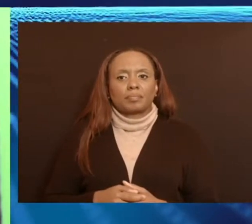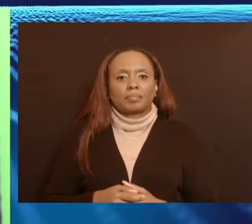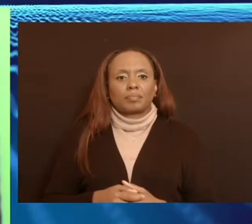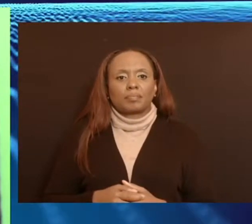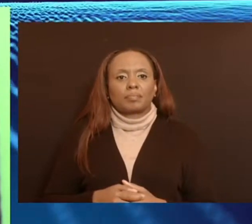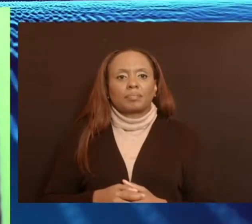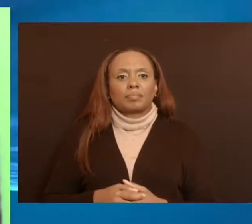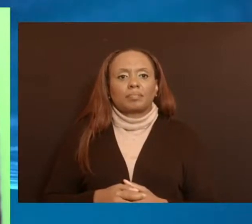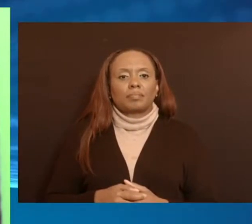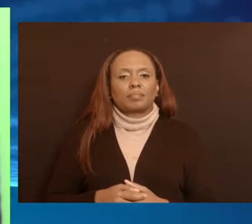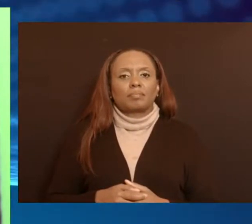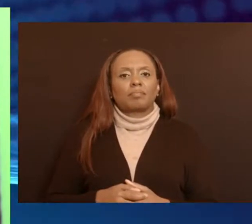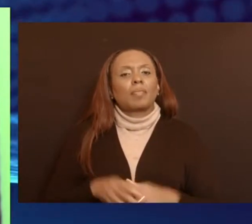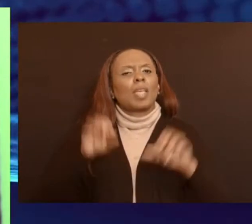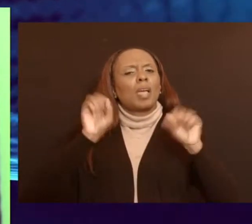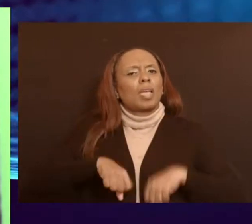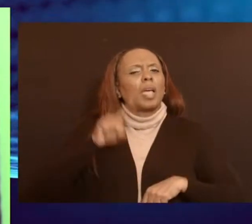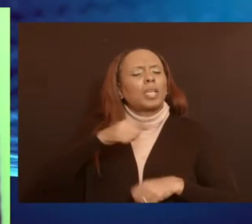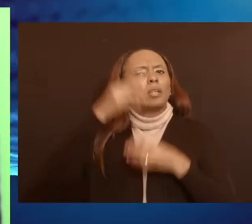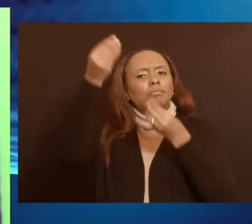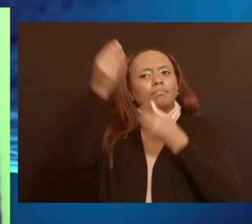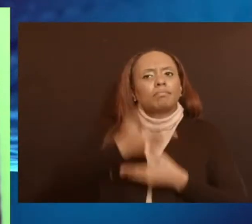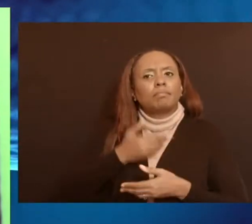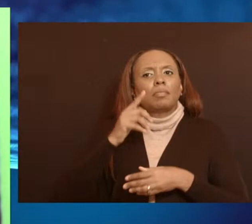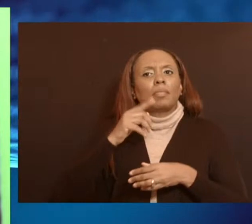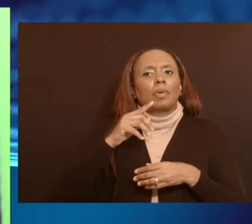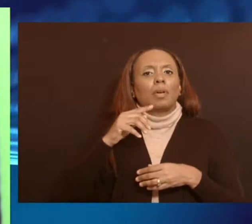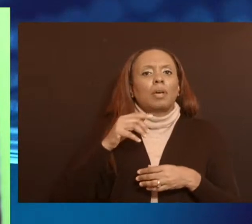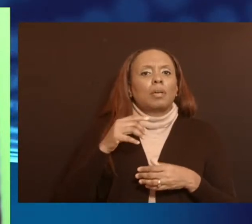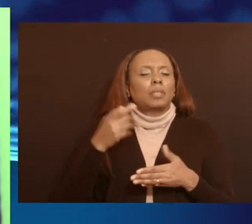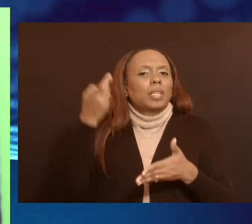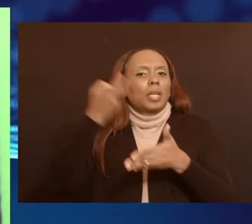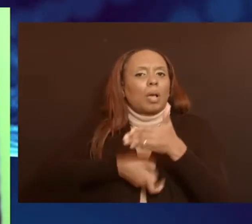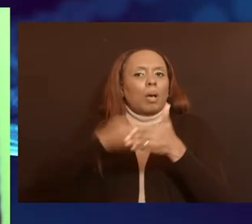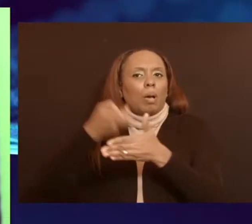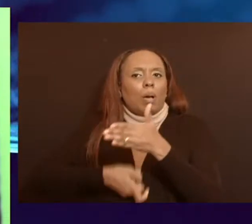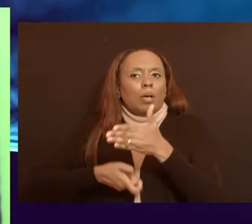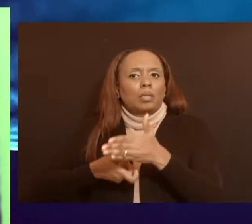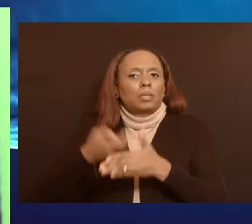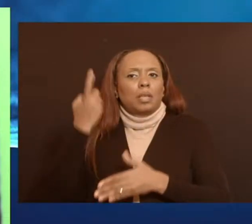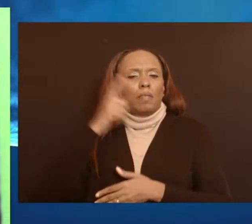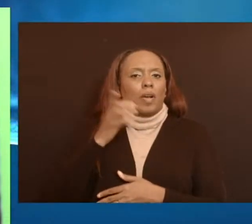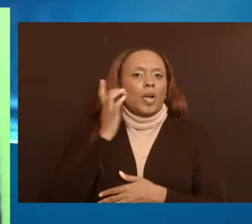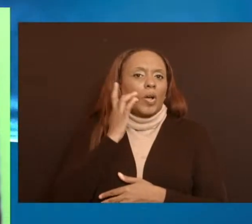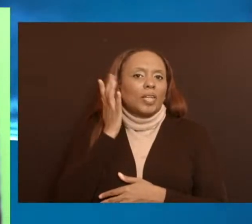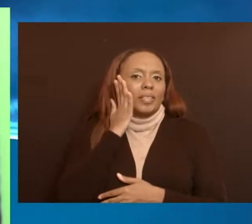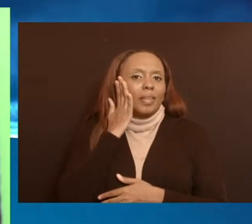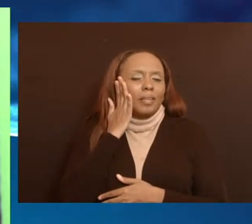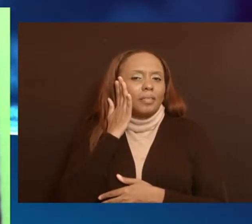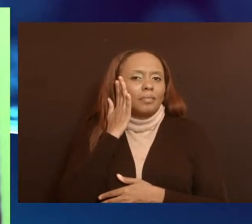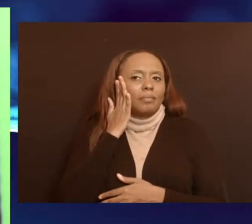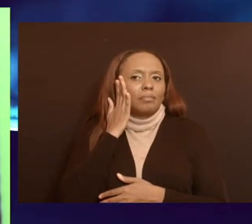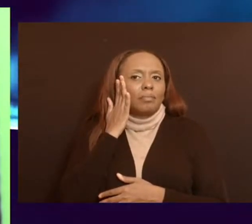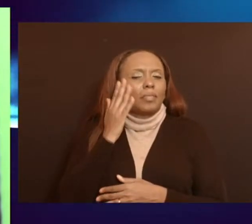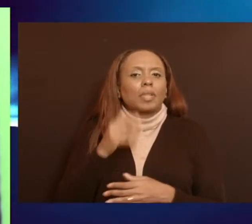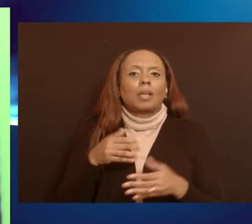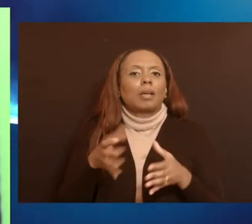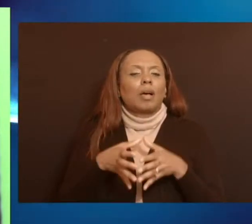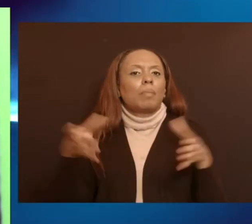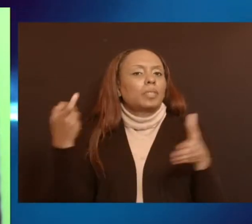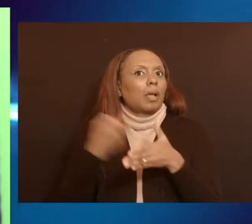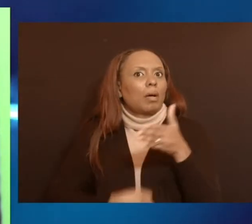an estimate, what our hotel bill looks like for those persons in hotel stay for